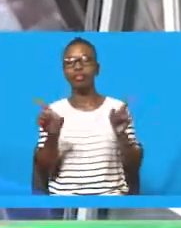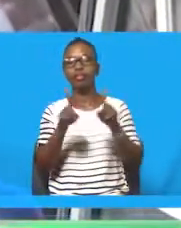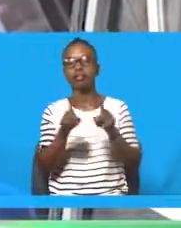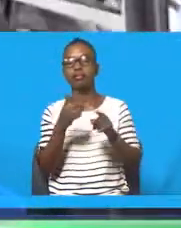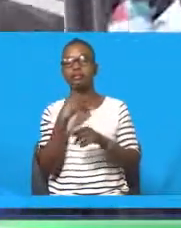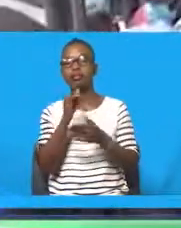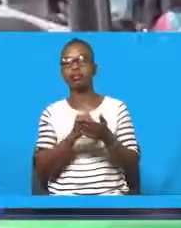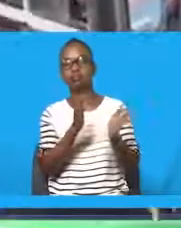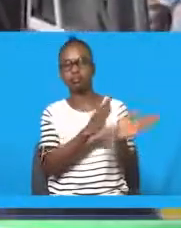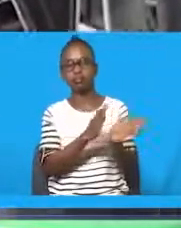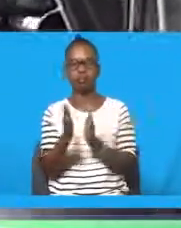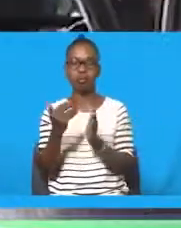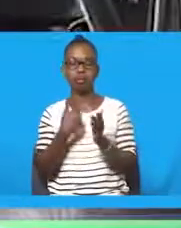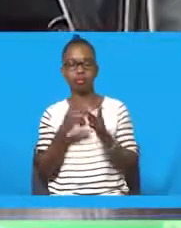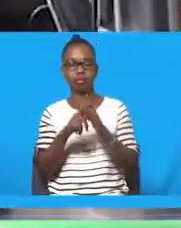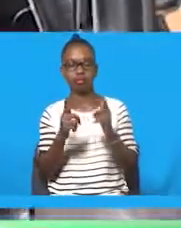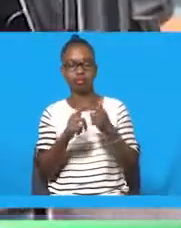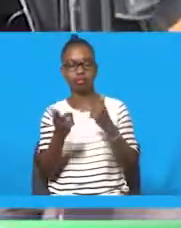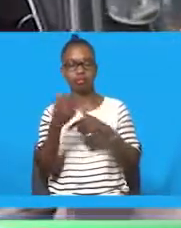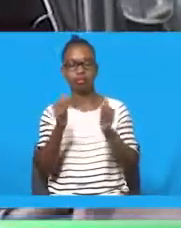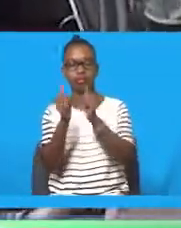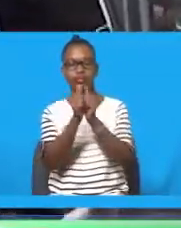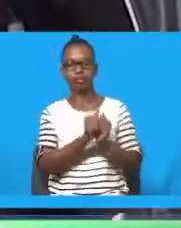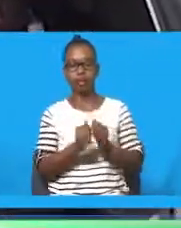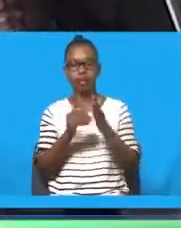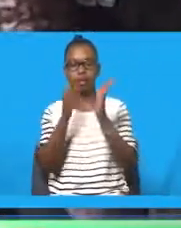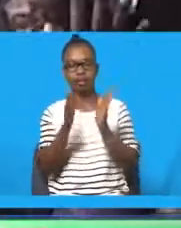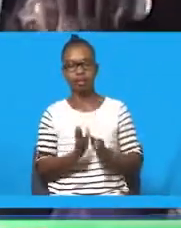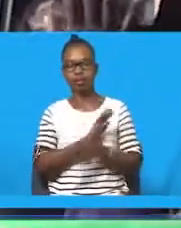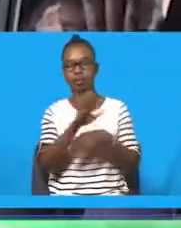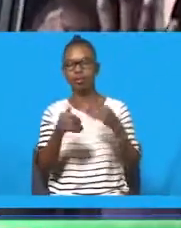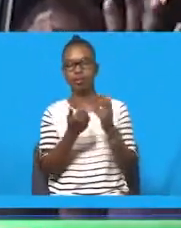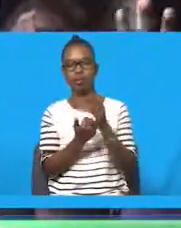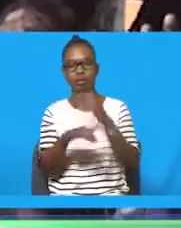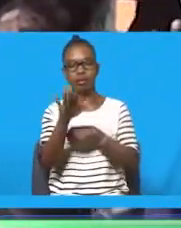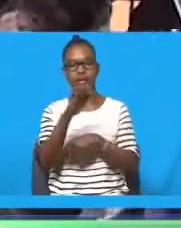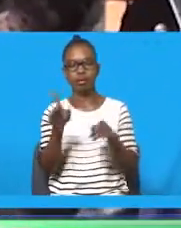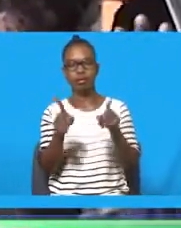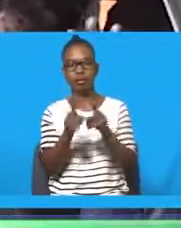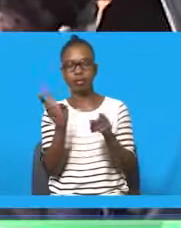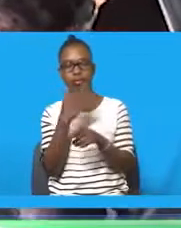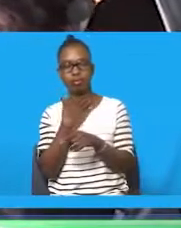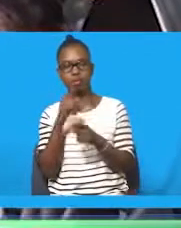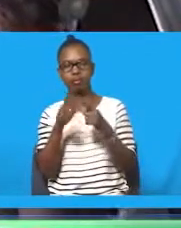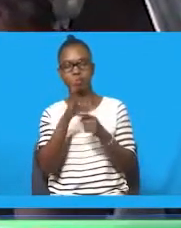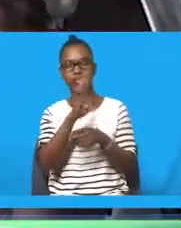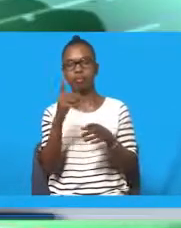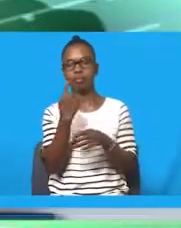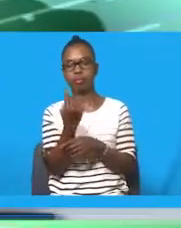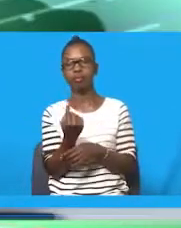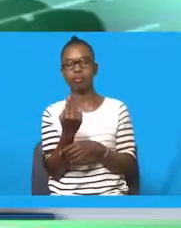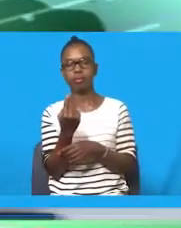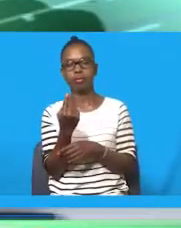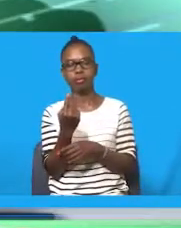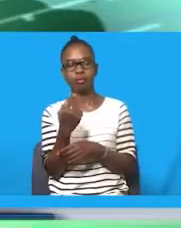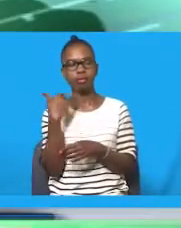Bende owacho ni chenro osechakore mar kelo kanyakla jotelo duto mag gwenge goeko ka gigeto bedo kanyachiel e